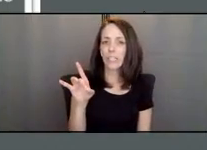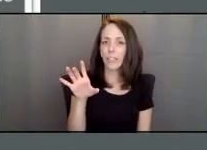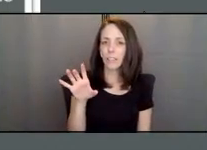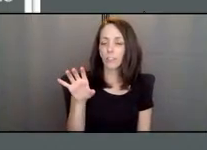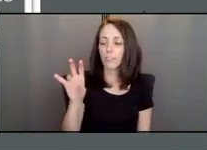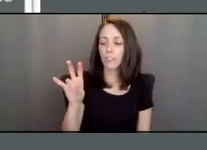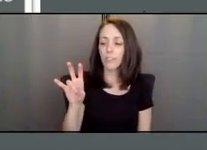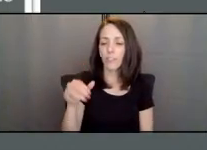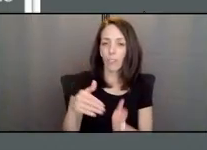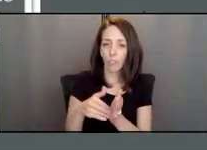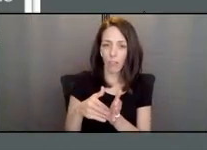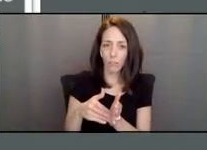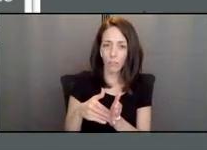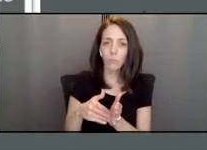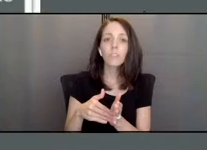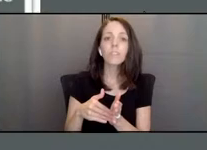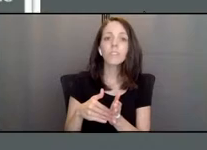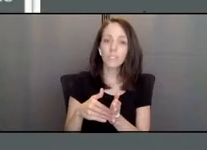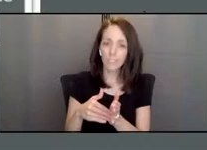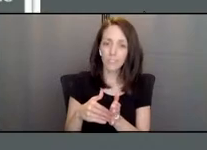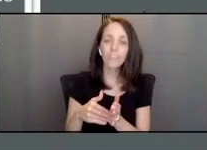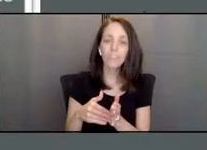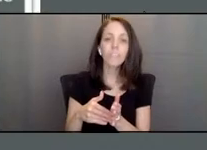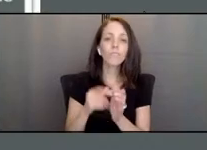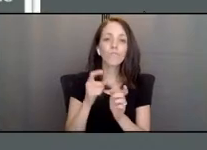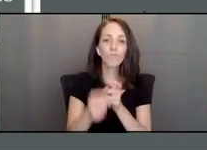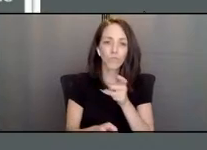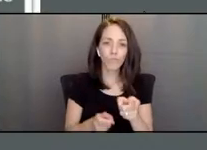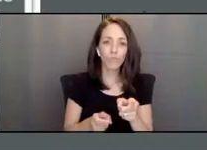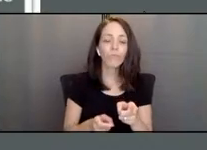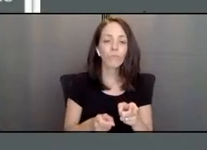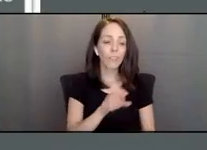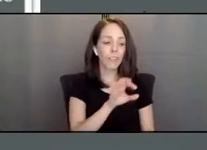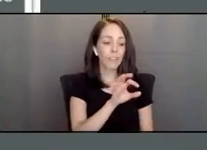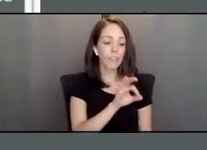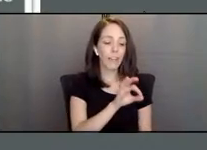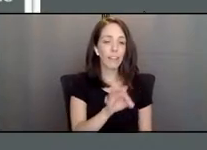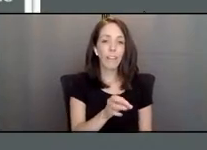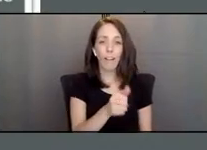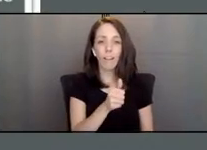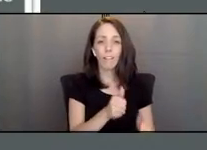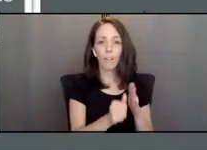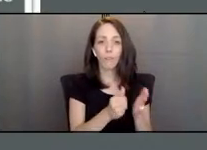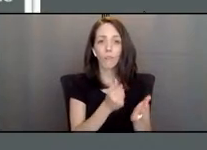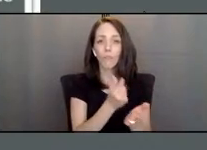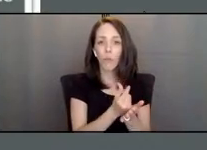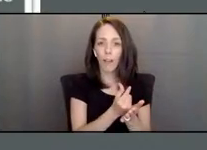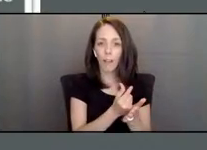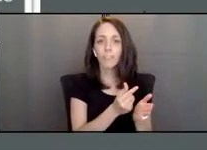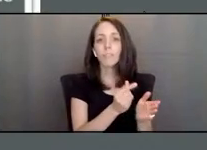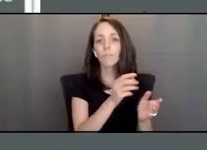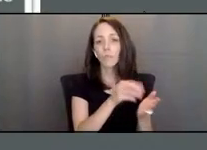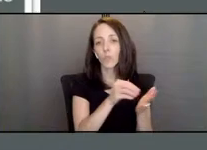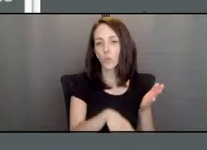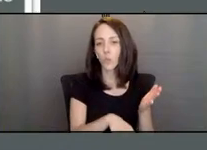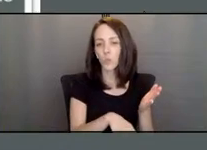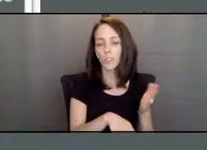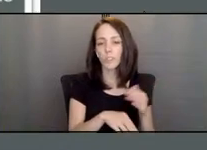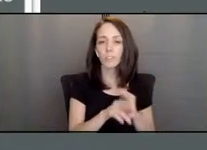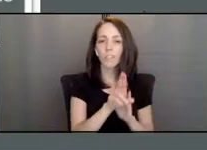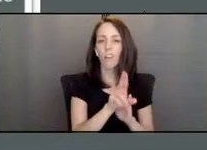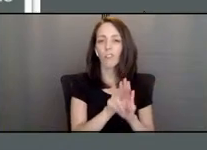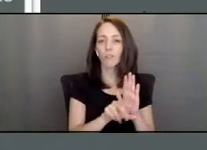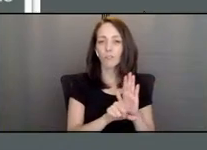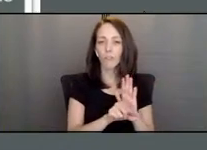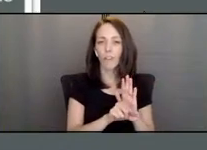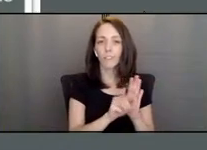$807,949 in scholarships and stipends to 99 undergraduate students and 14 graduate students. The